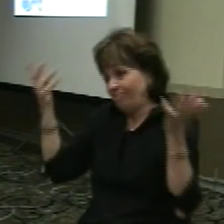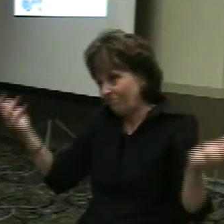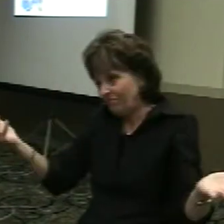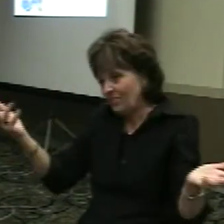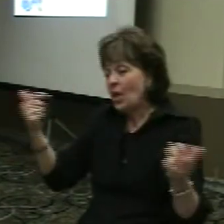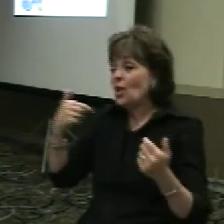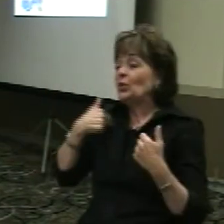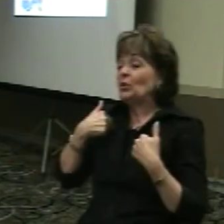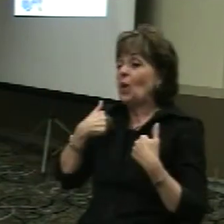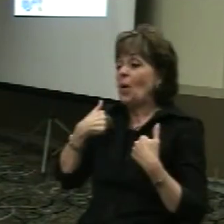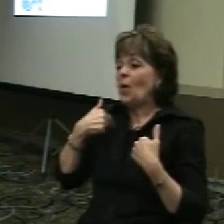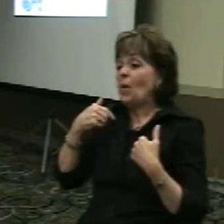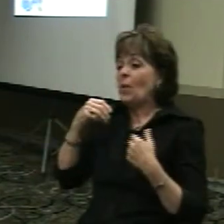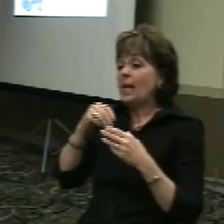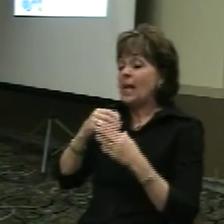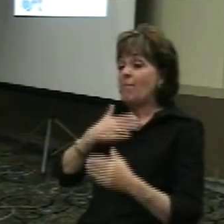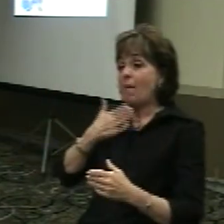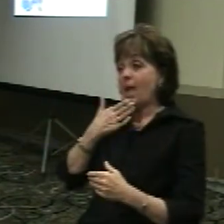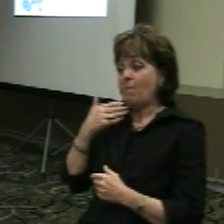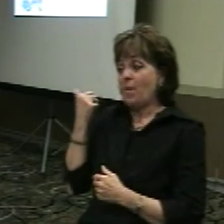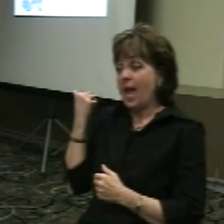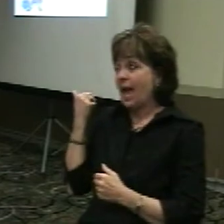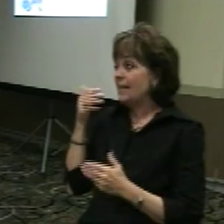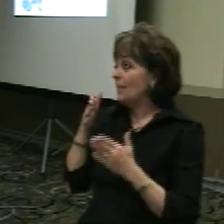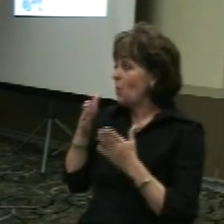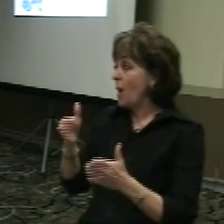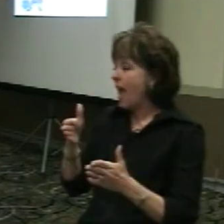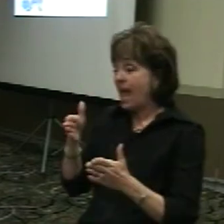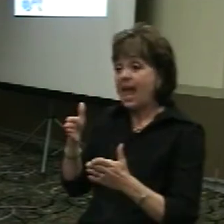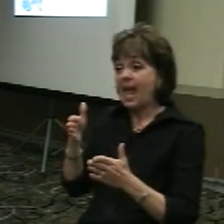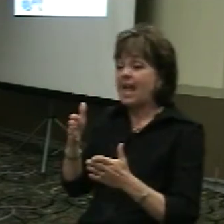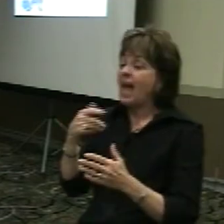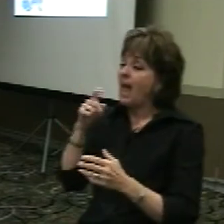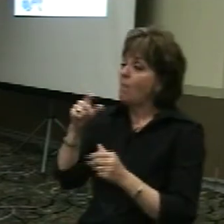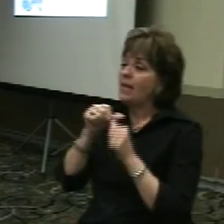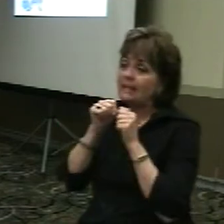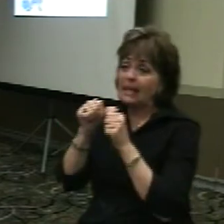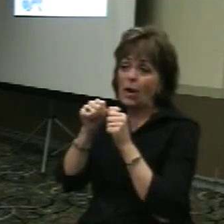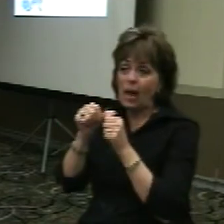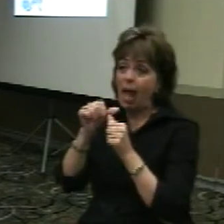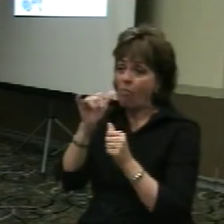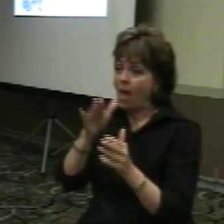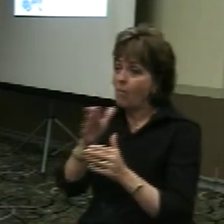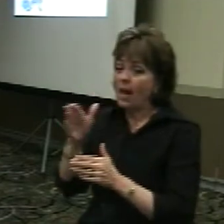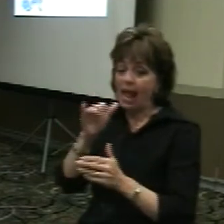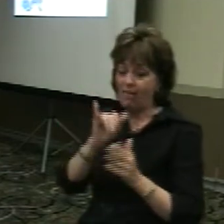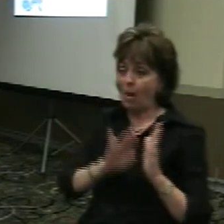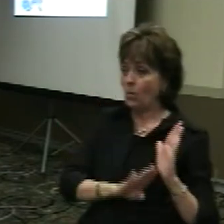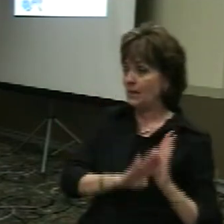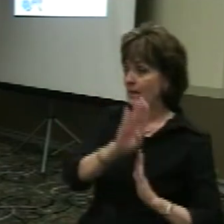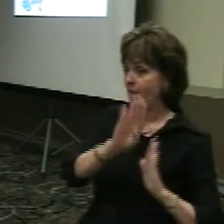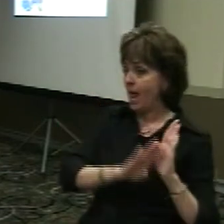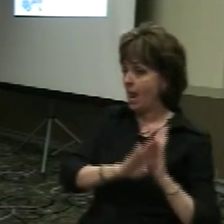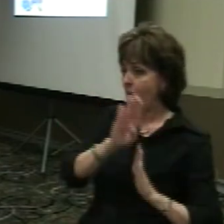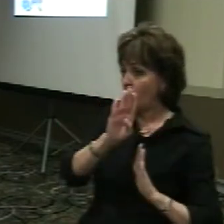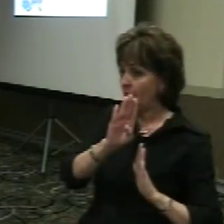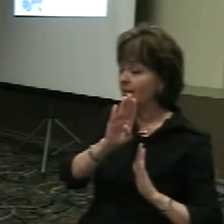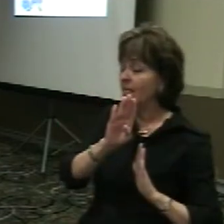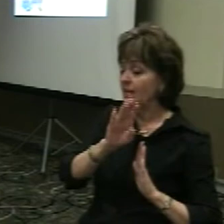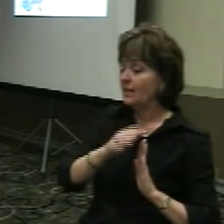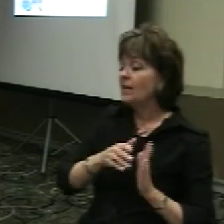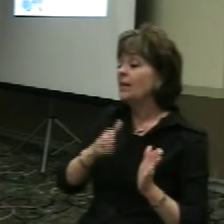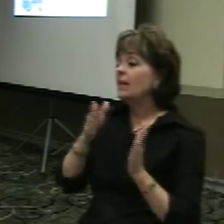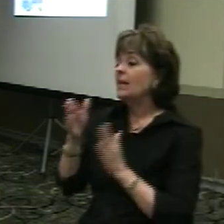I, in my best way, have to carry out the plan that's developed. Now, part